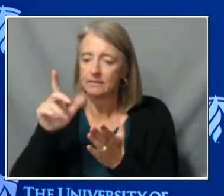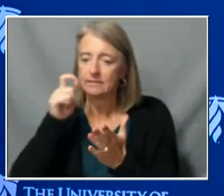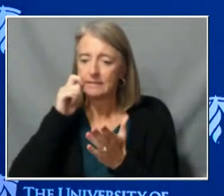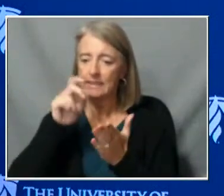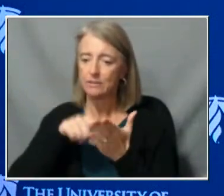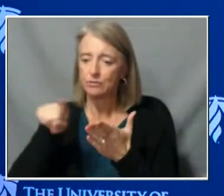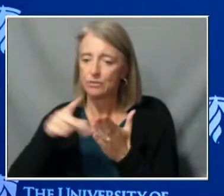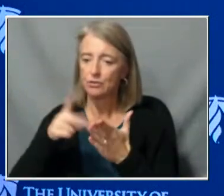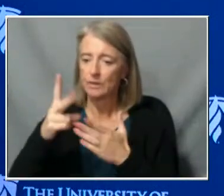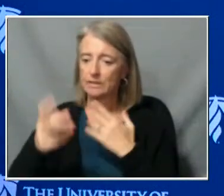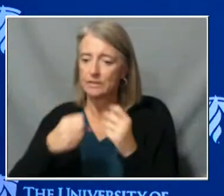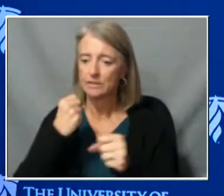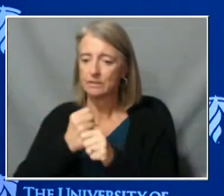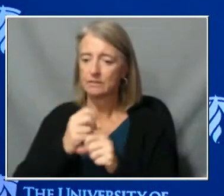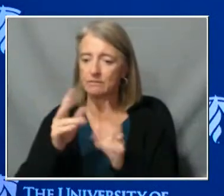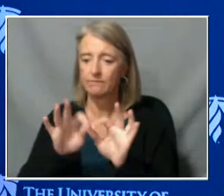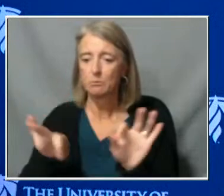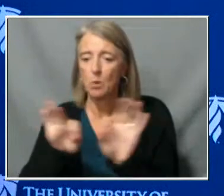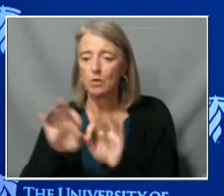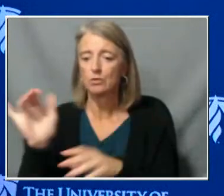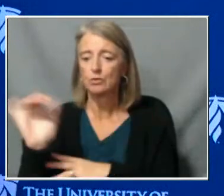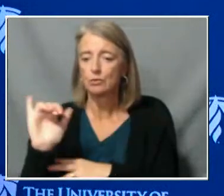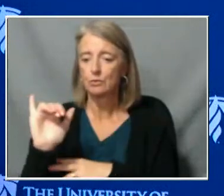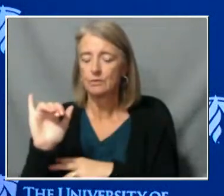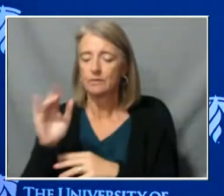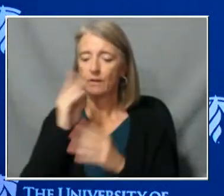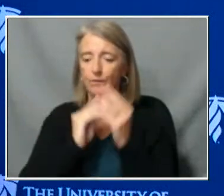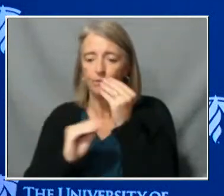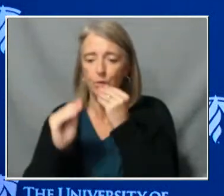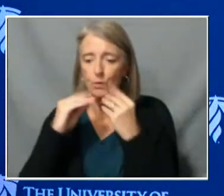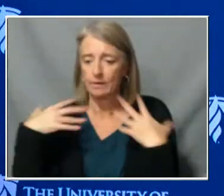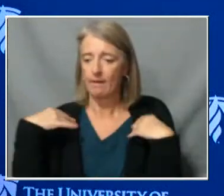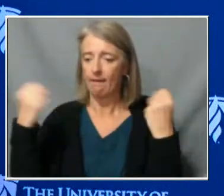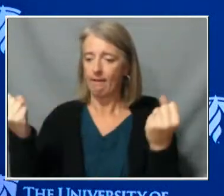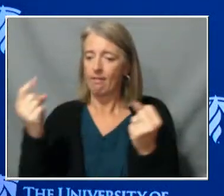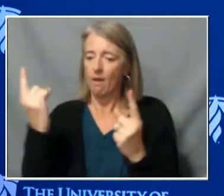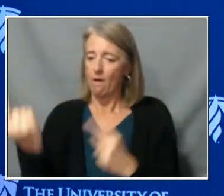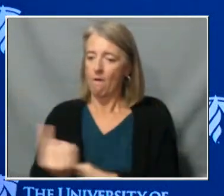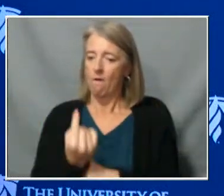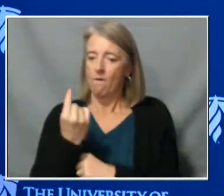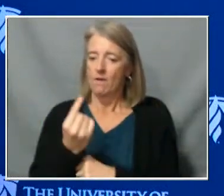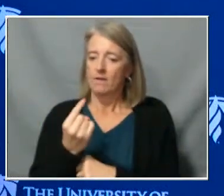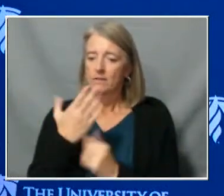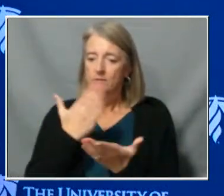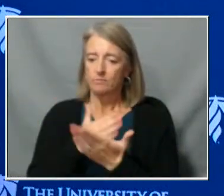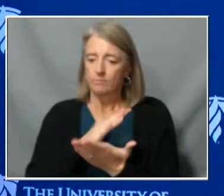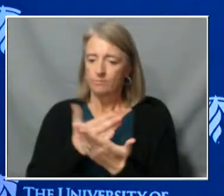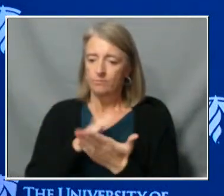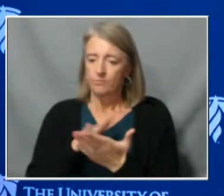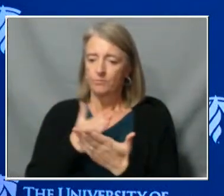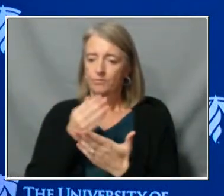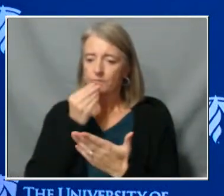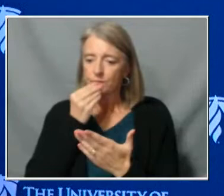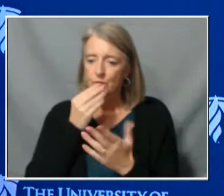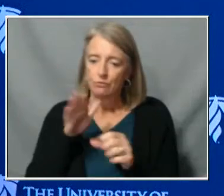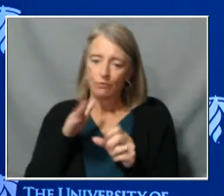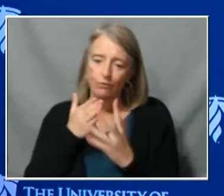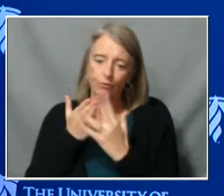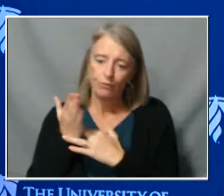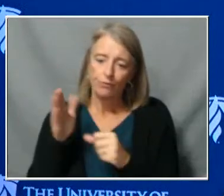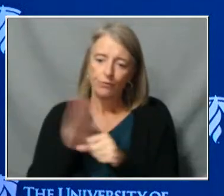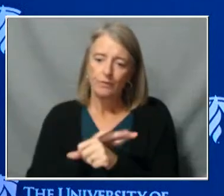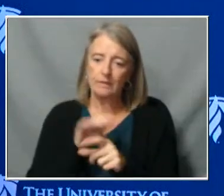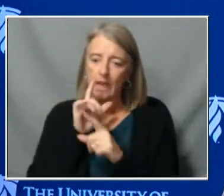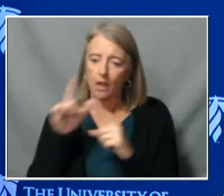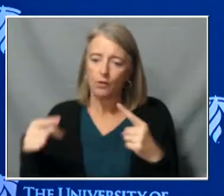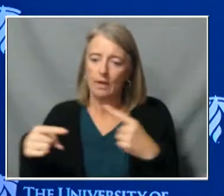a year, so that is vitally important. Food health is always important. Make sure you're cooking your food thoroughly, not